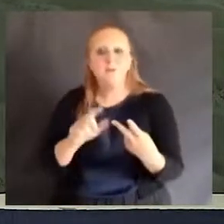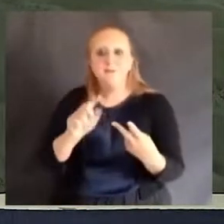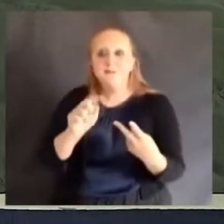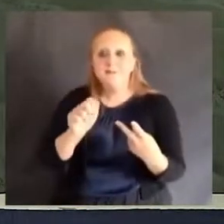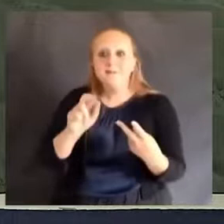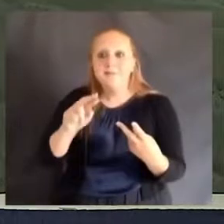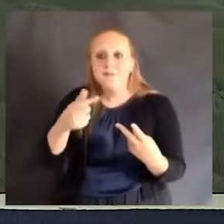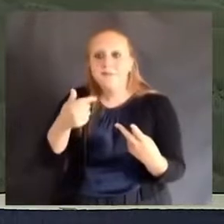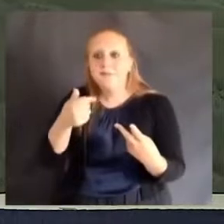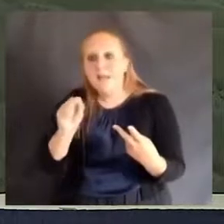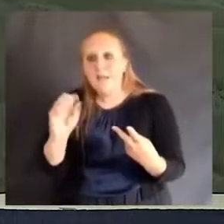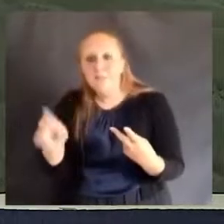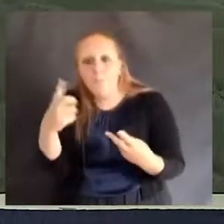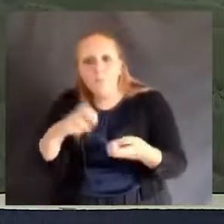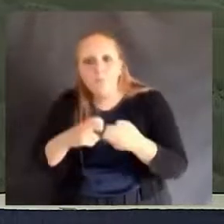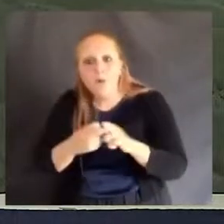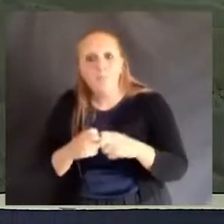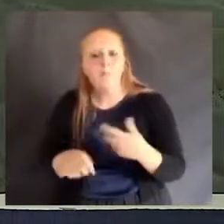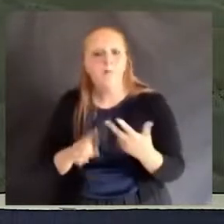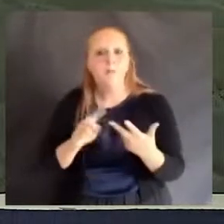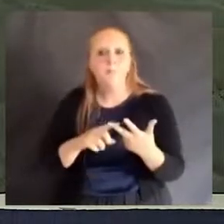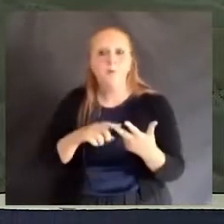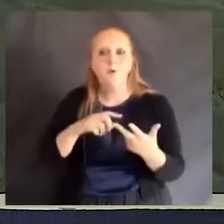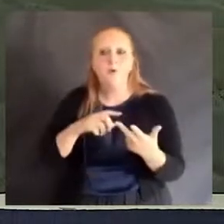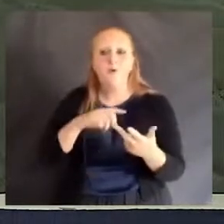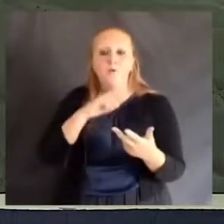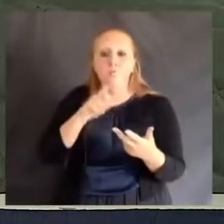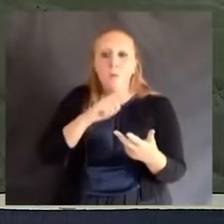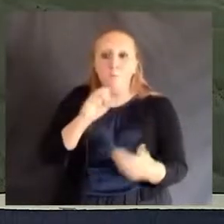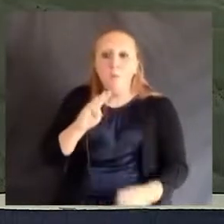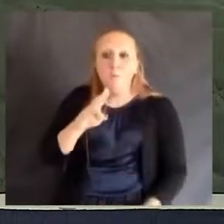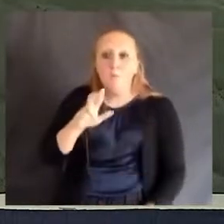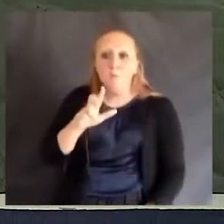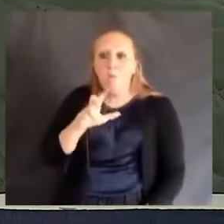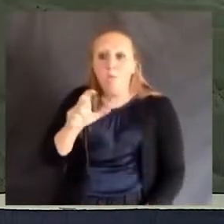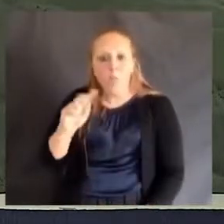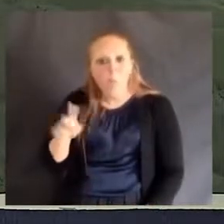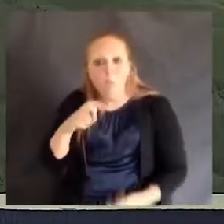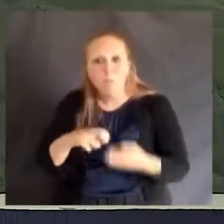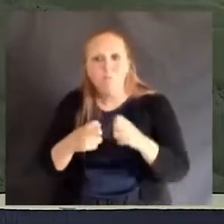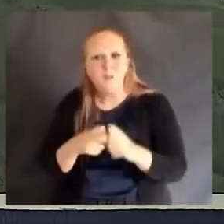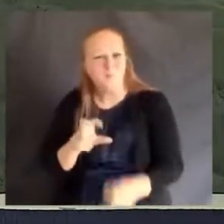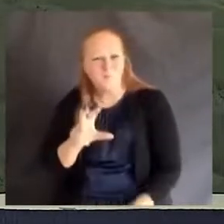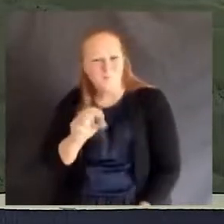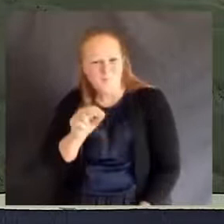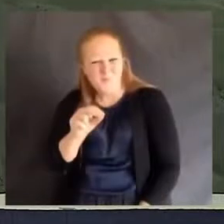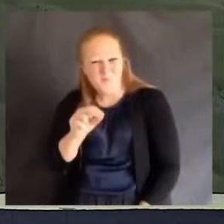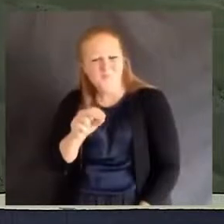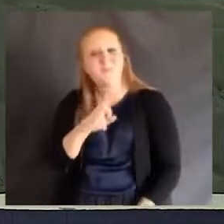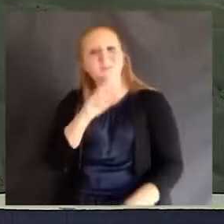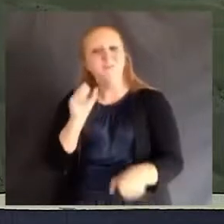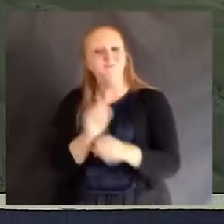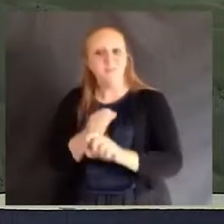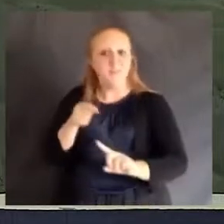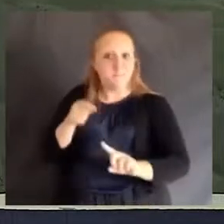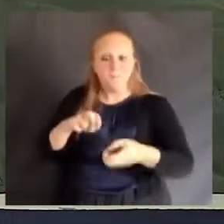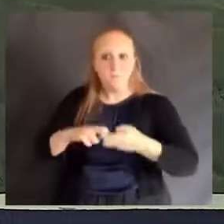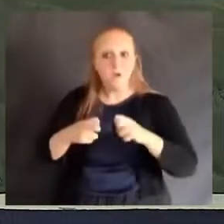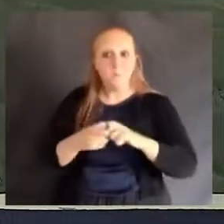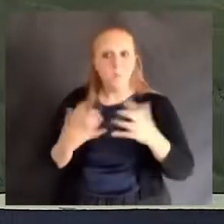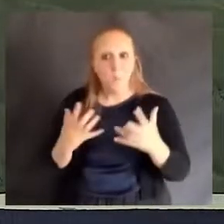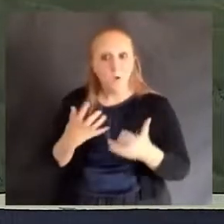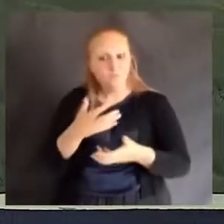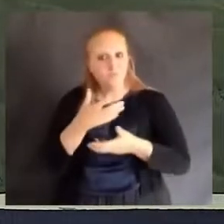or rubber bullets. The relationship itself doesn't work. The trust and respect